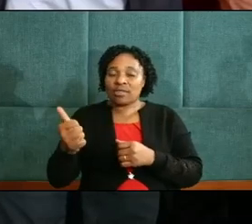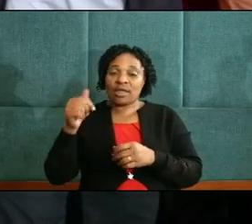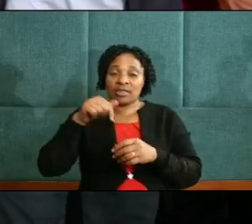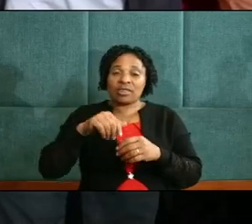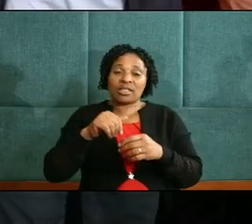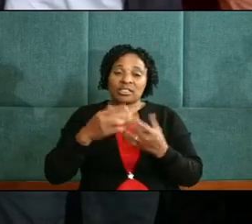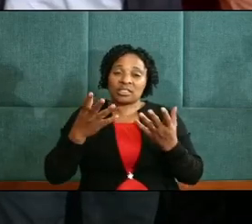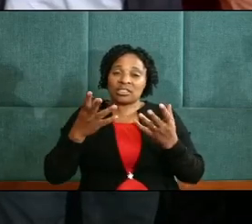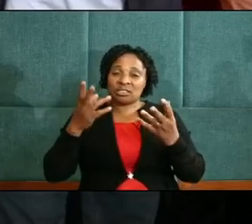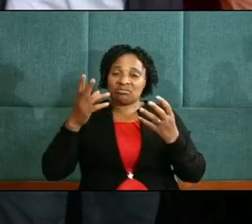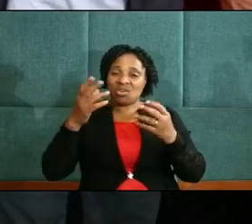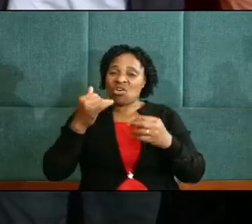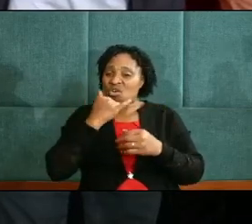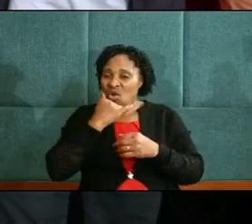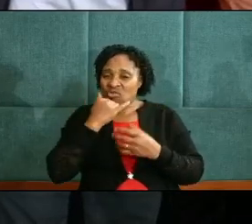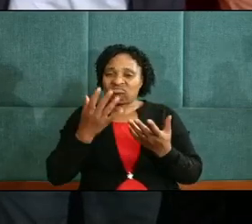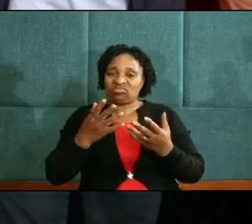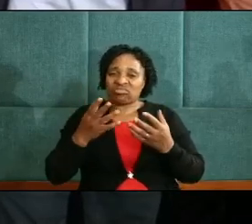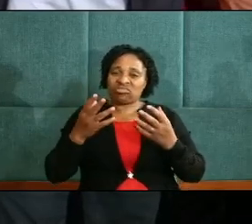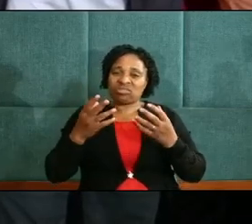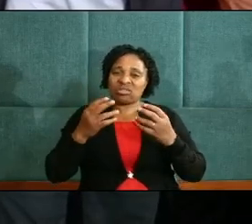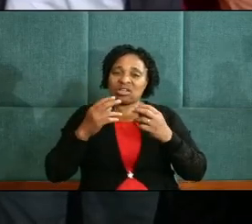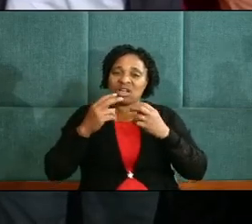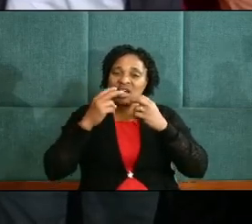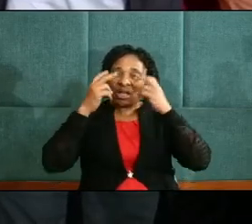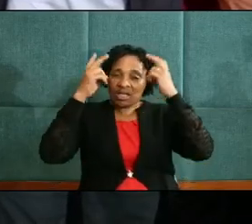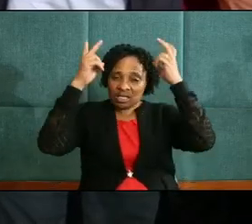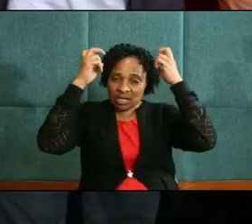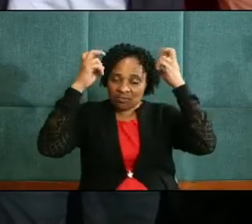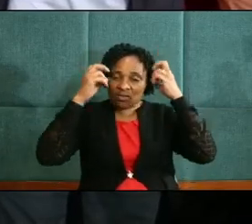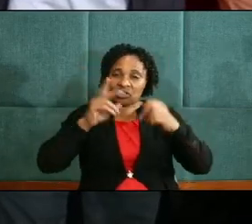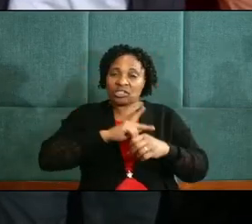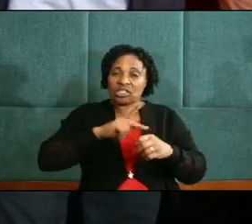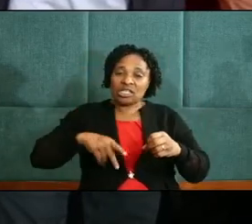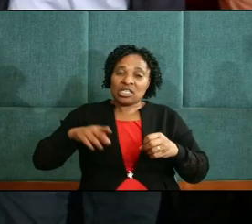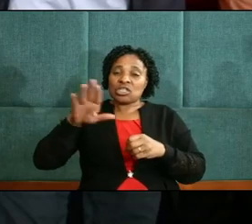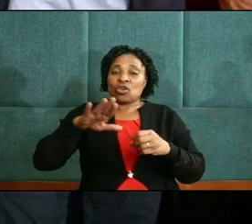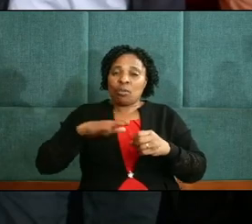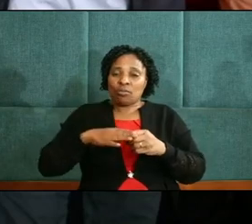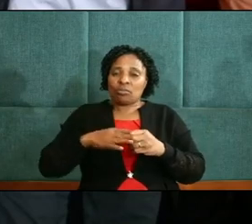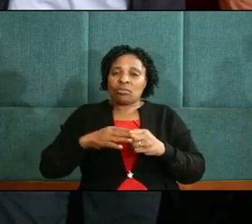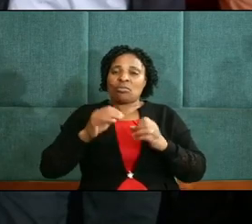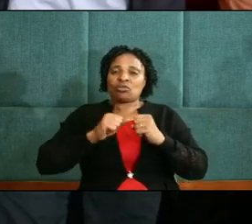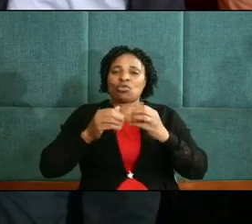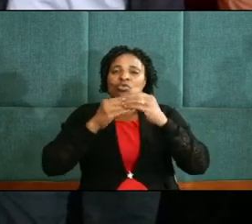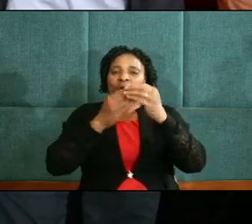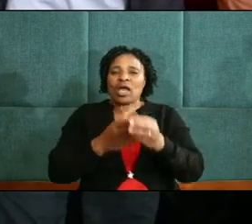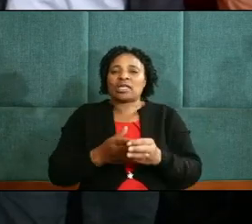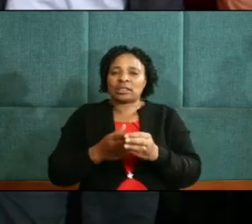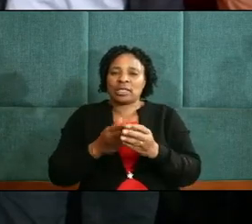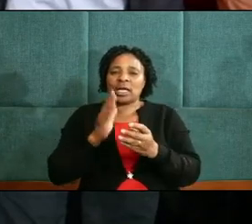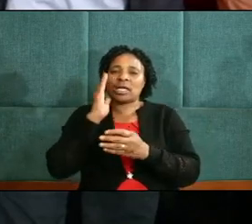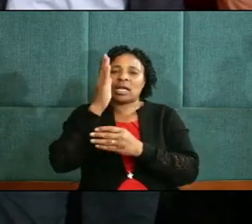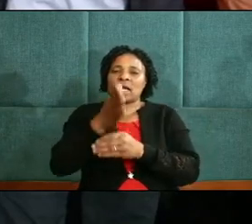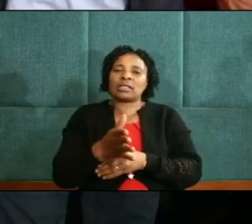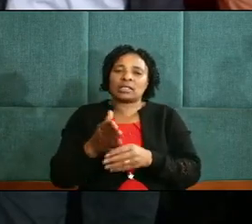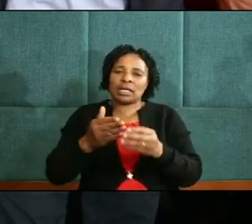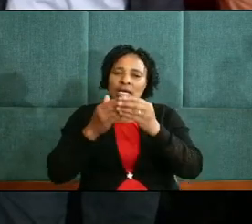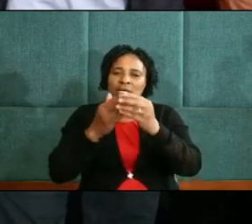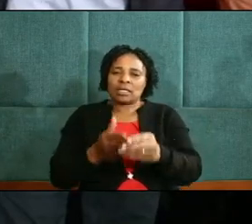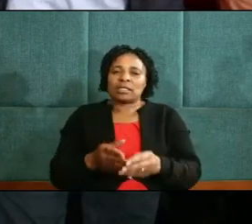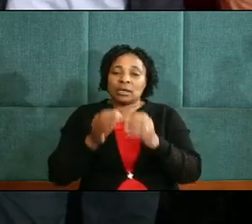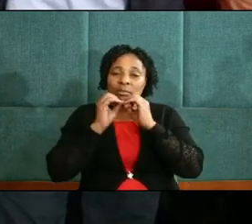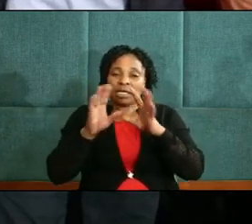this evil kingdom, that we shall be available to give them the right guidance. Bless them. Bless